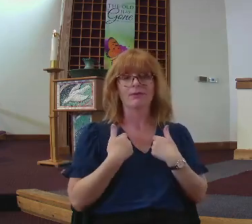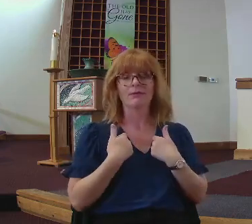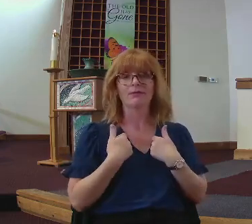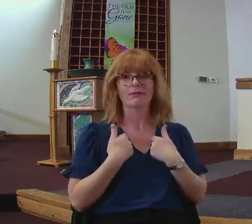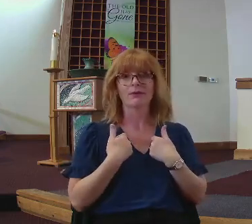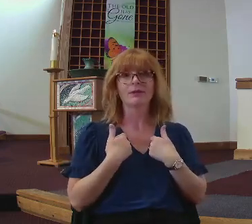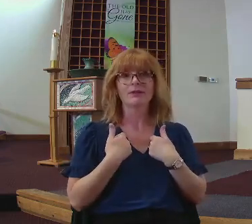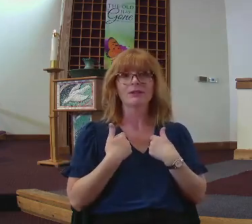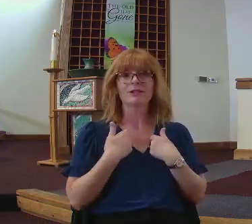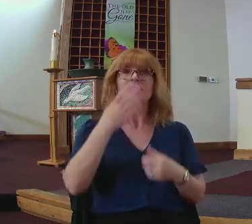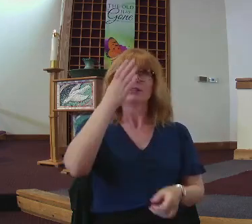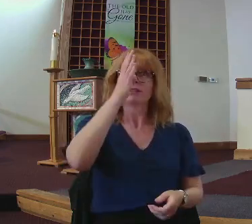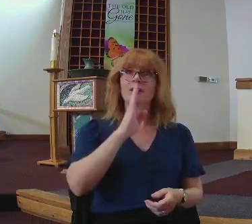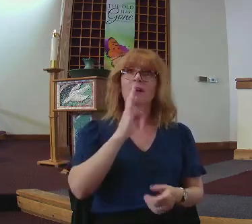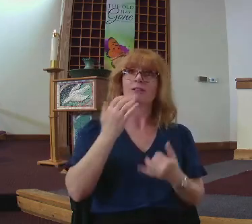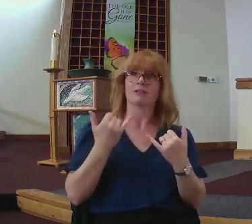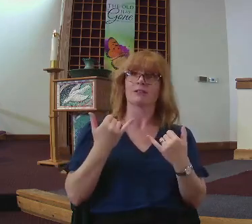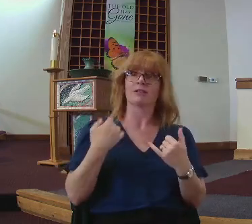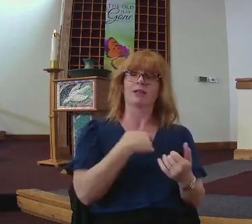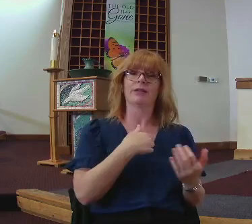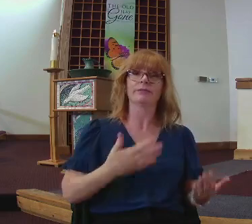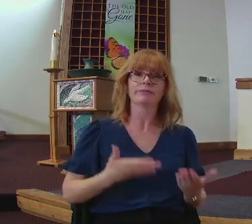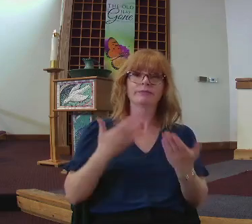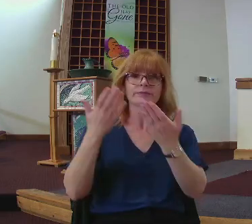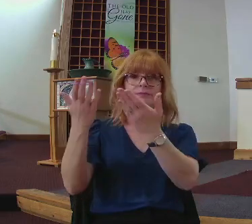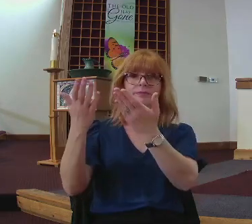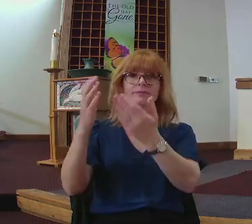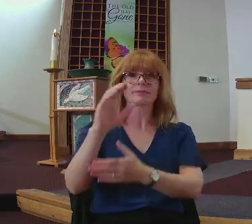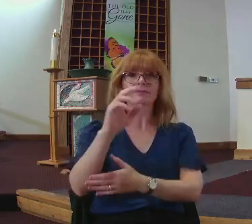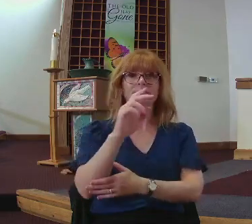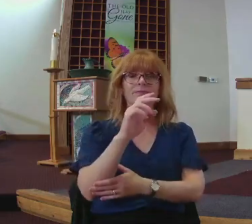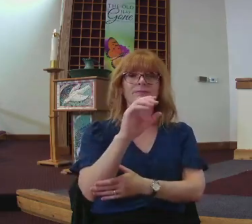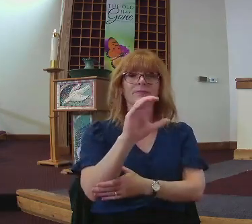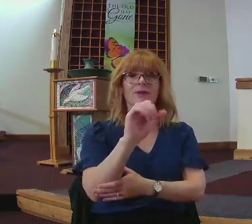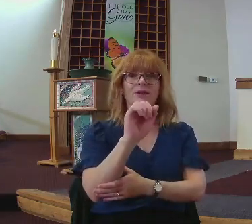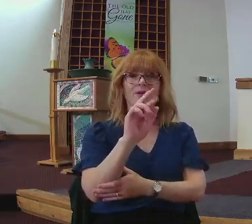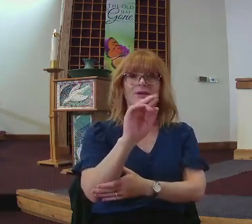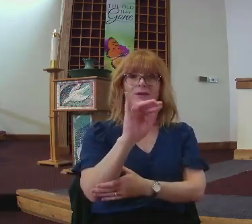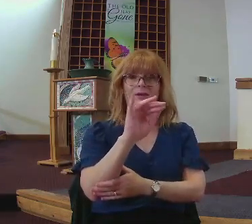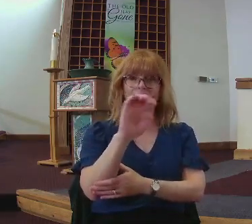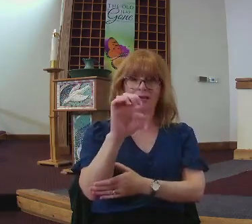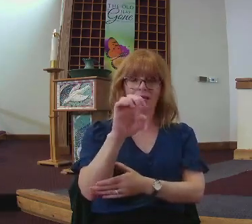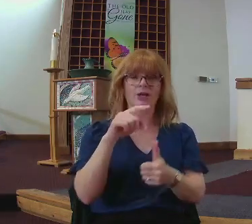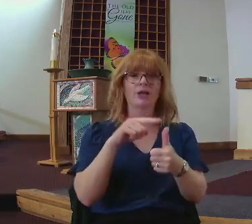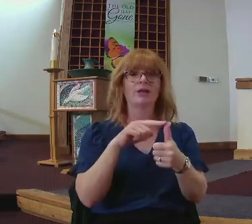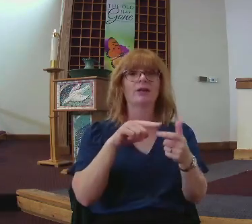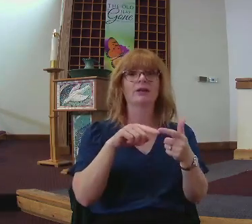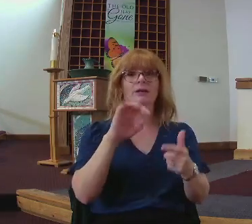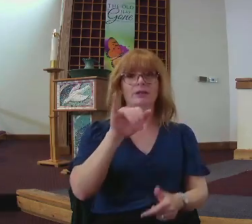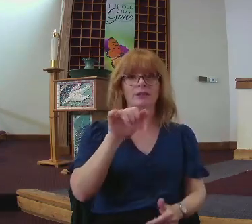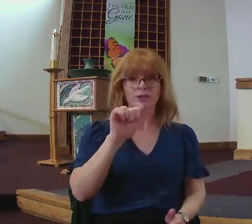God, today we lift before you Carrie, Jeannie,